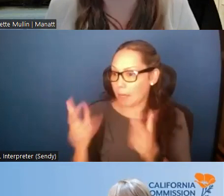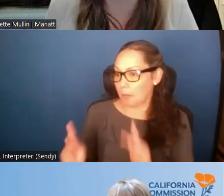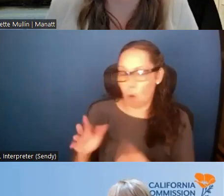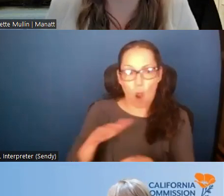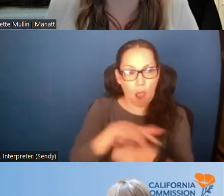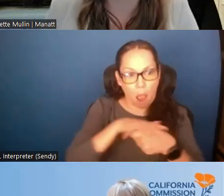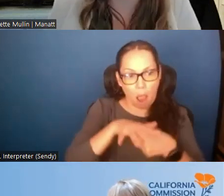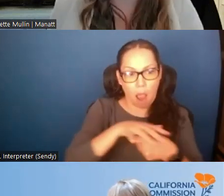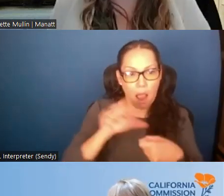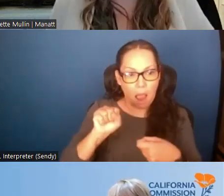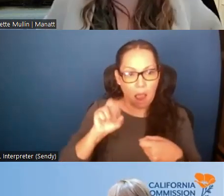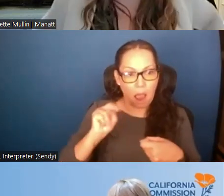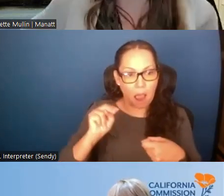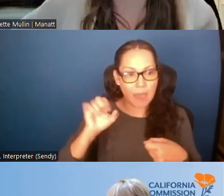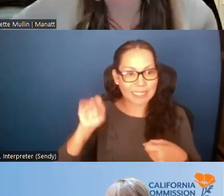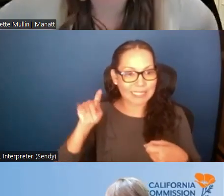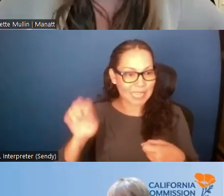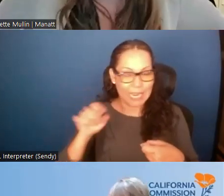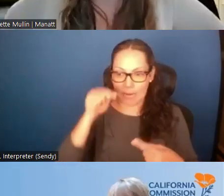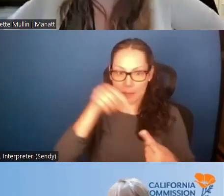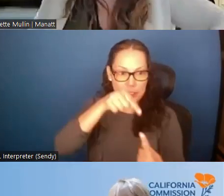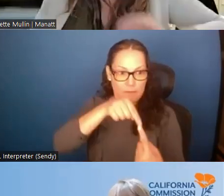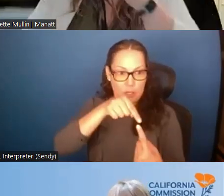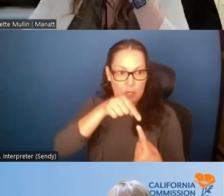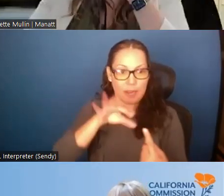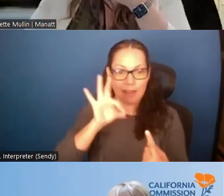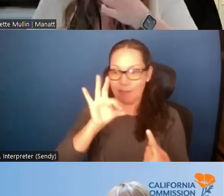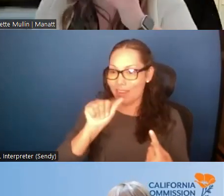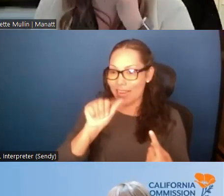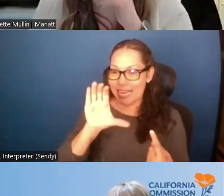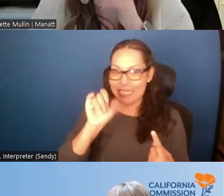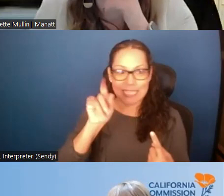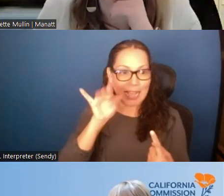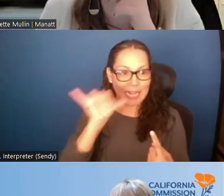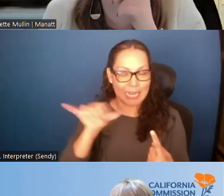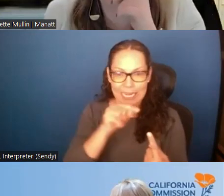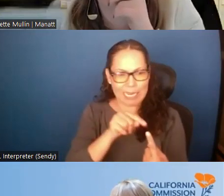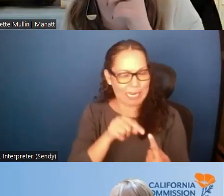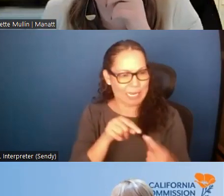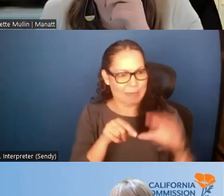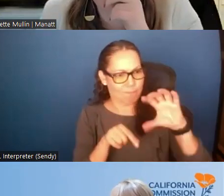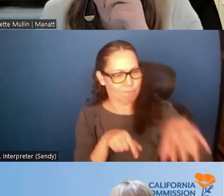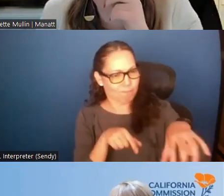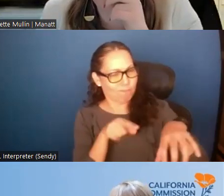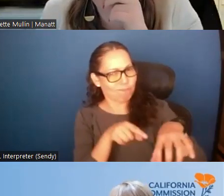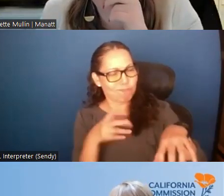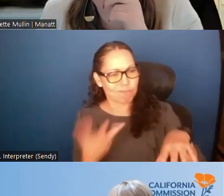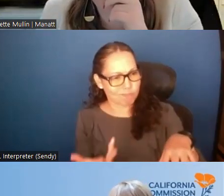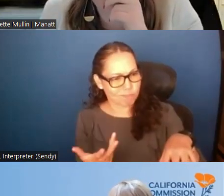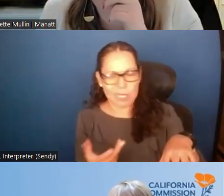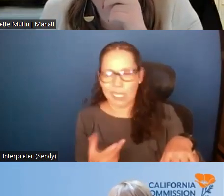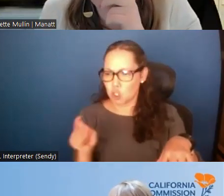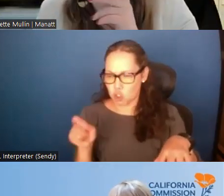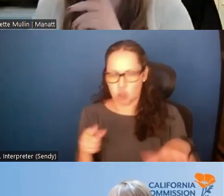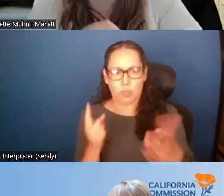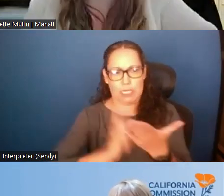at a particular facility. Yep. So in some way, shape, or form, figure out how to discuss the